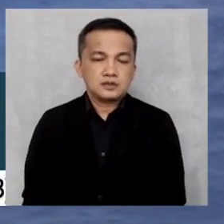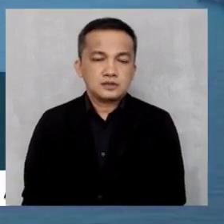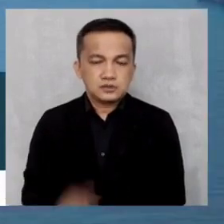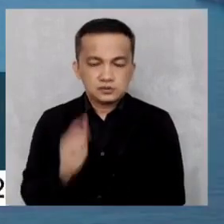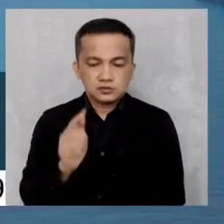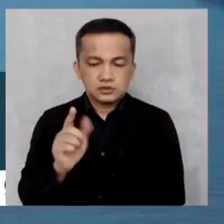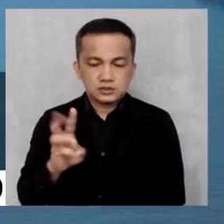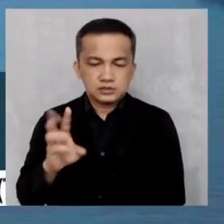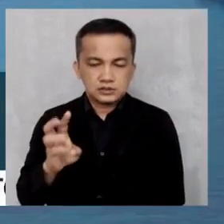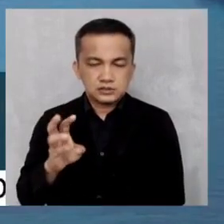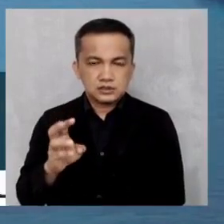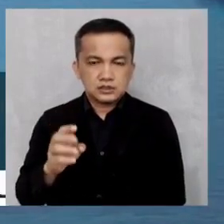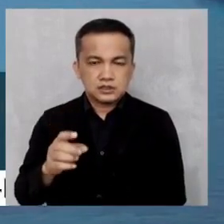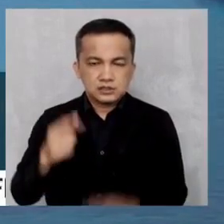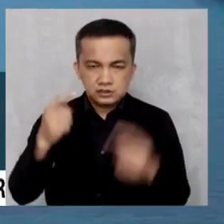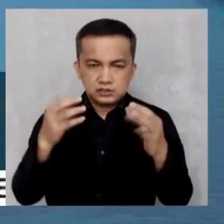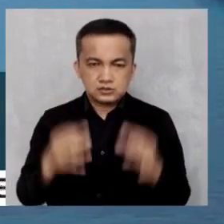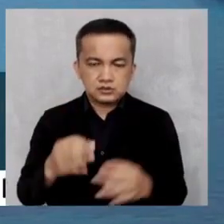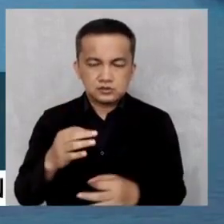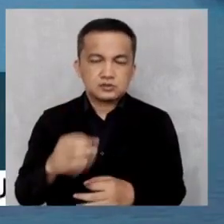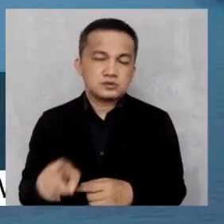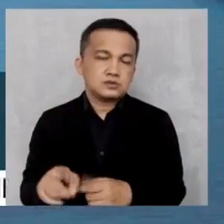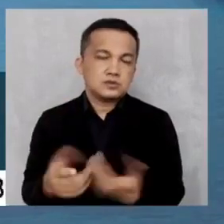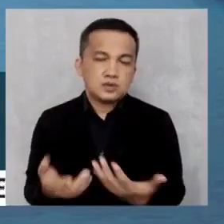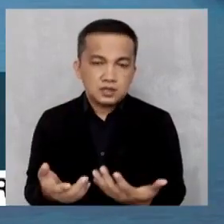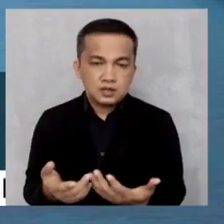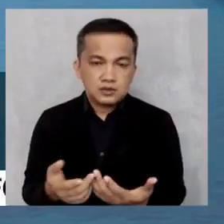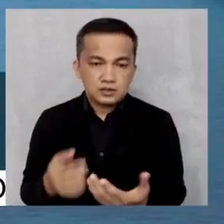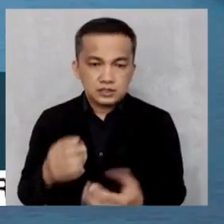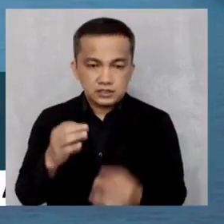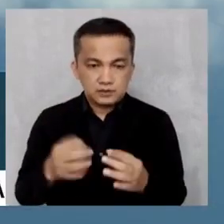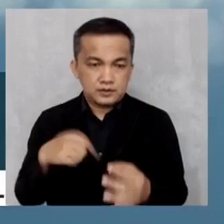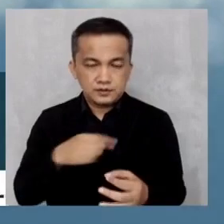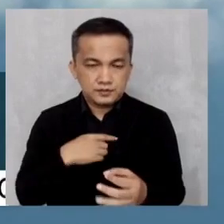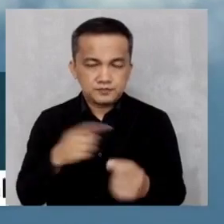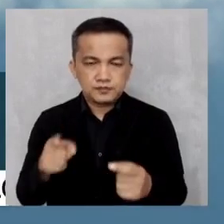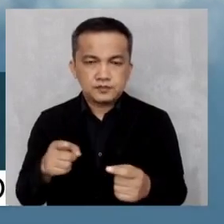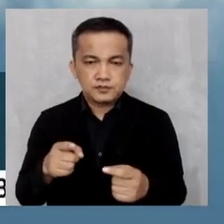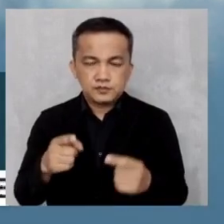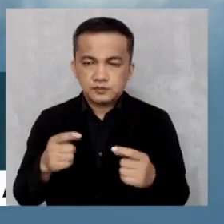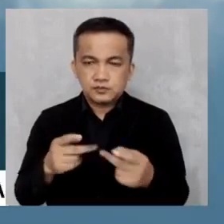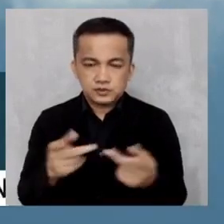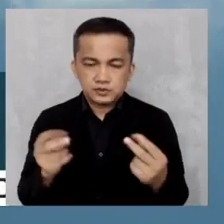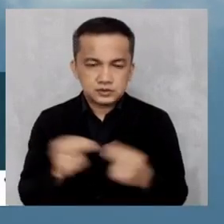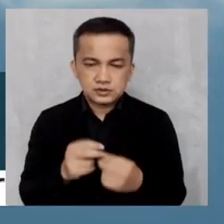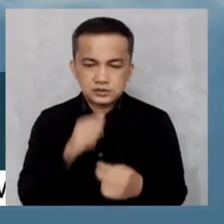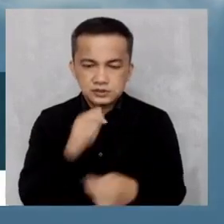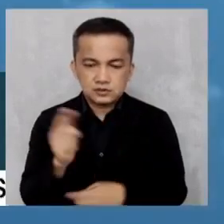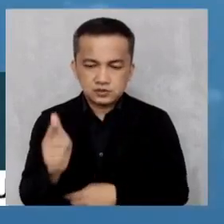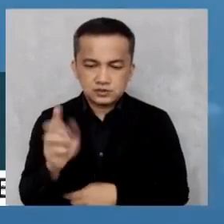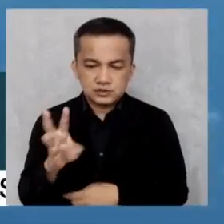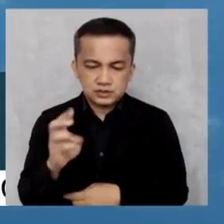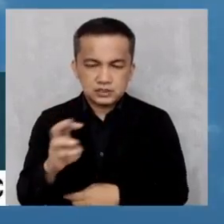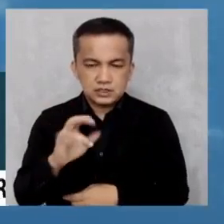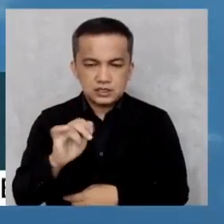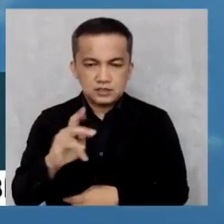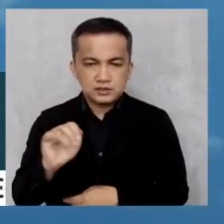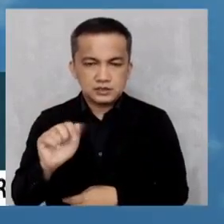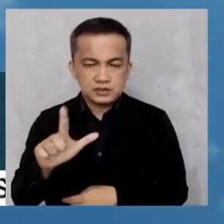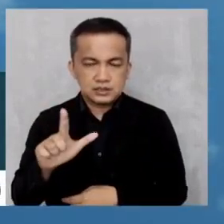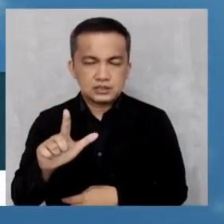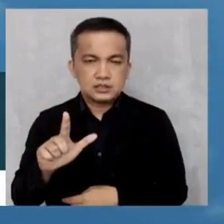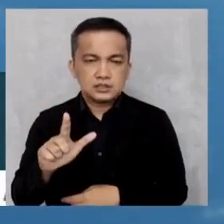2016 arbitral ruling. So if our position is that the 2016 arbitral ruling is